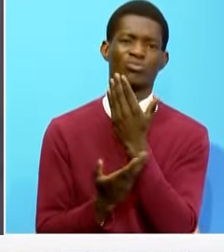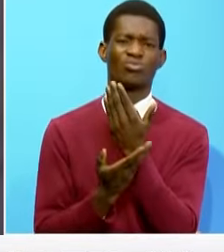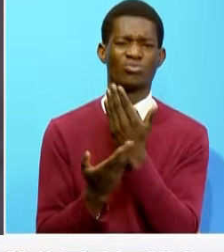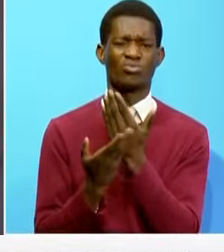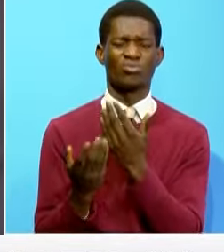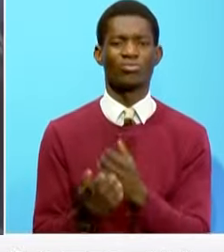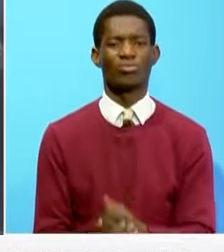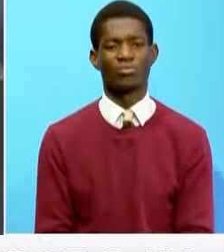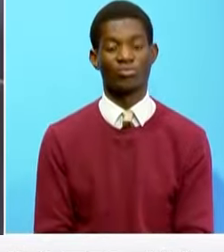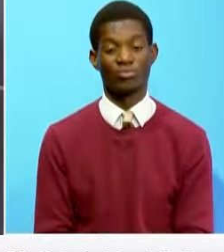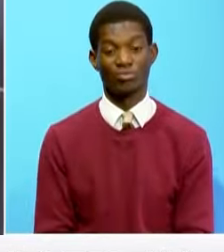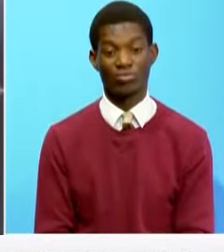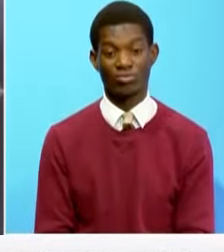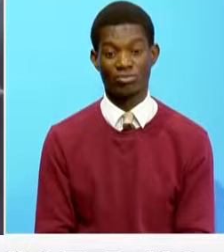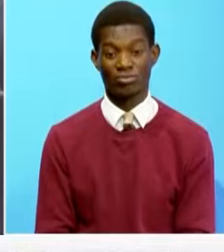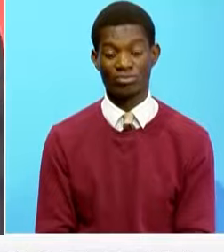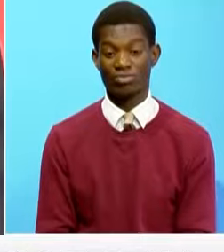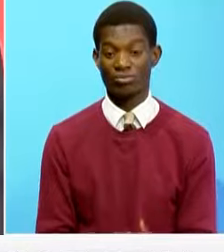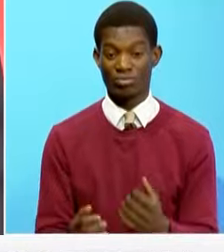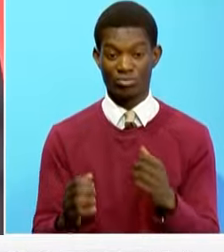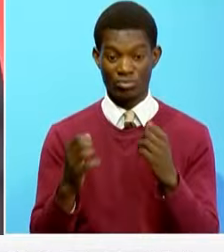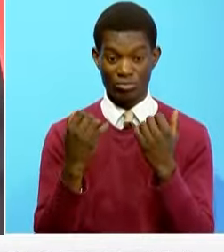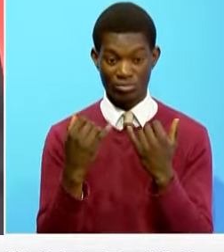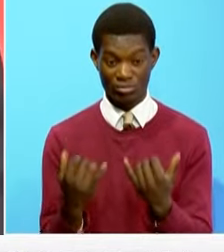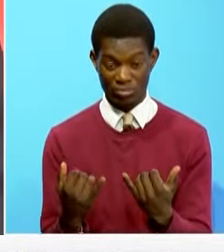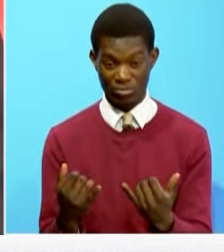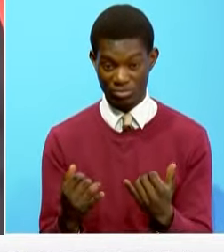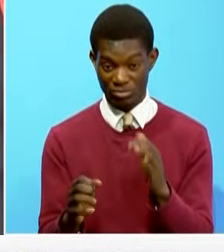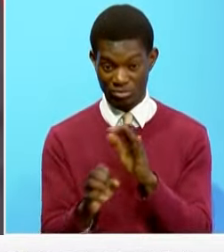I still want to go back to the issue of Eastern Province.